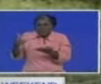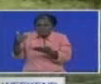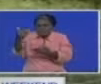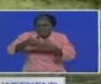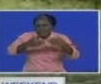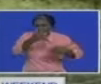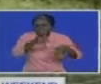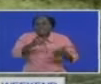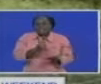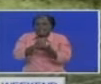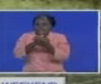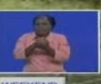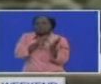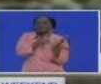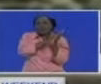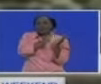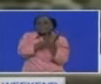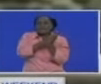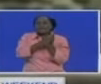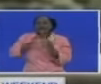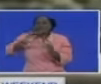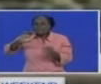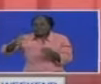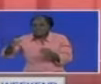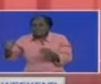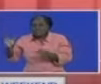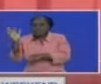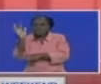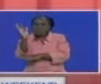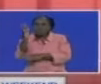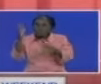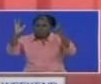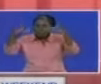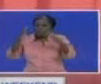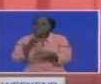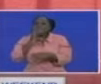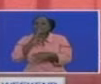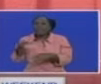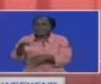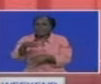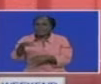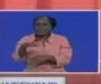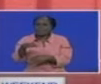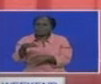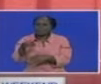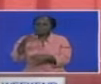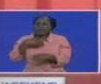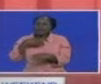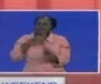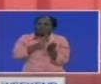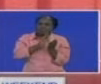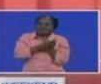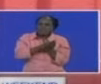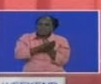have since helped to conserve the city's water reservoir. The highlands and the forest will continue to be reservoirs for water,